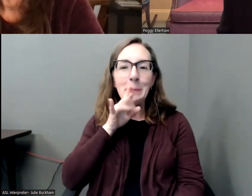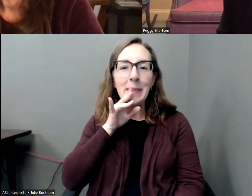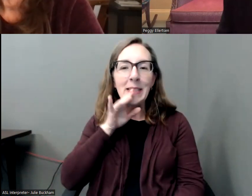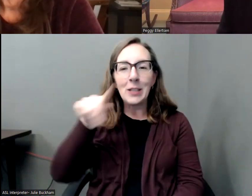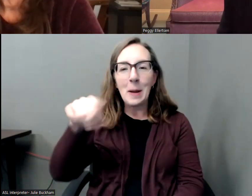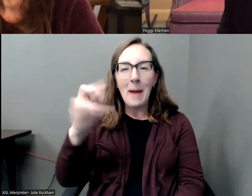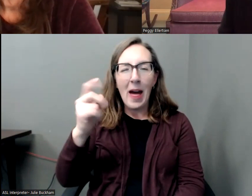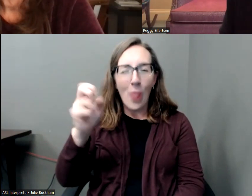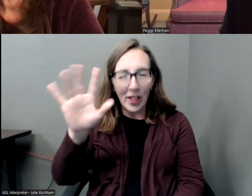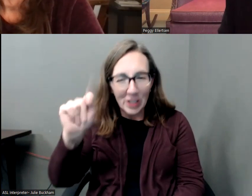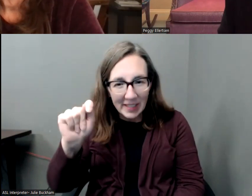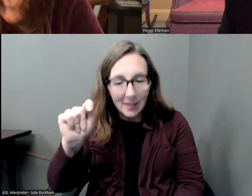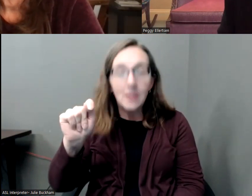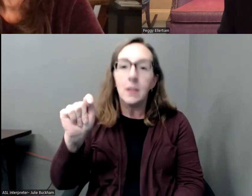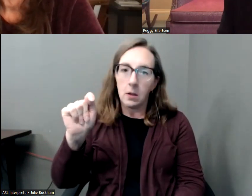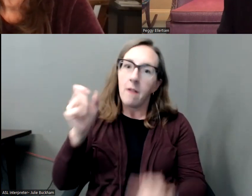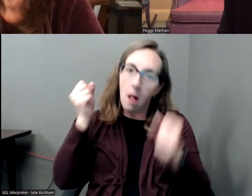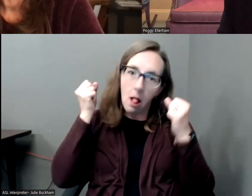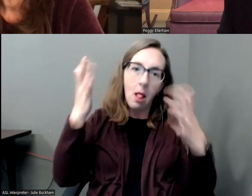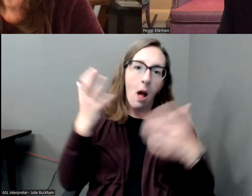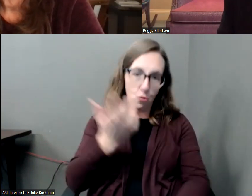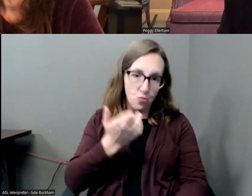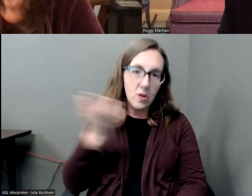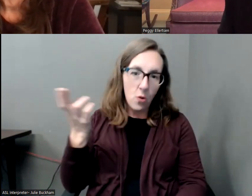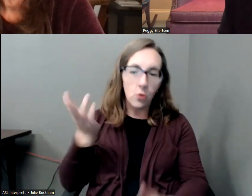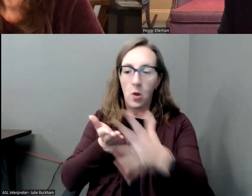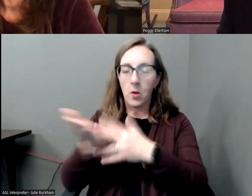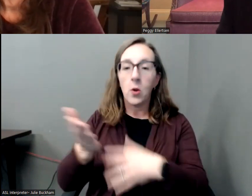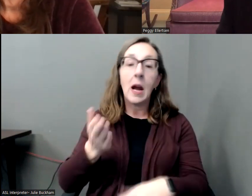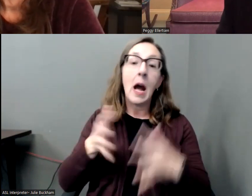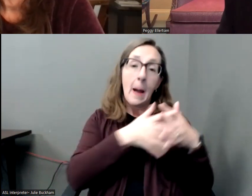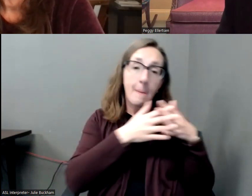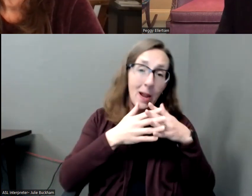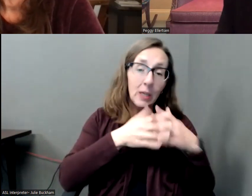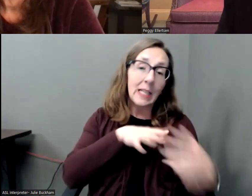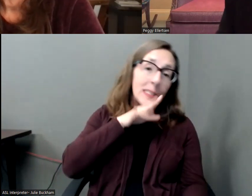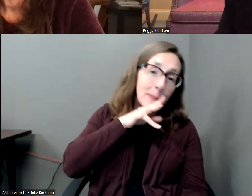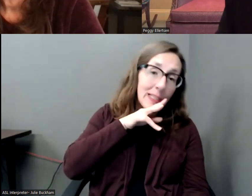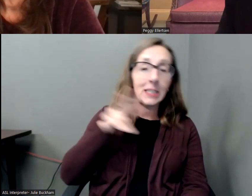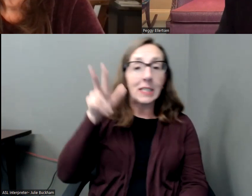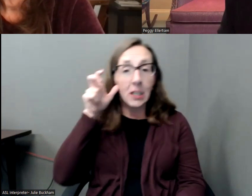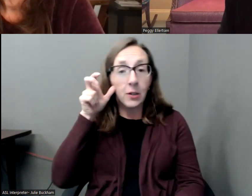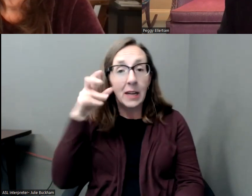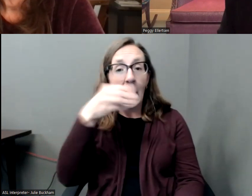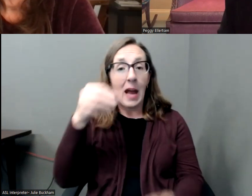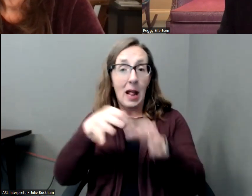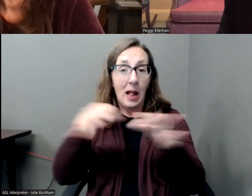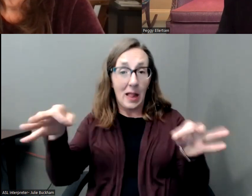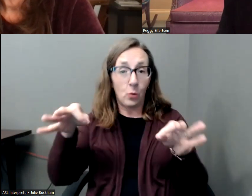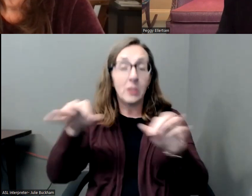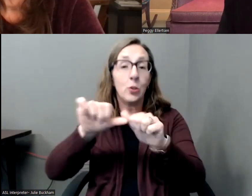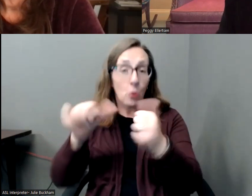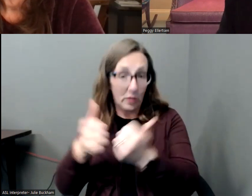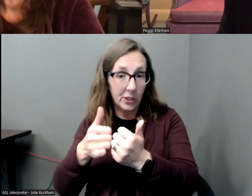have access to a lot of resources through the American Speech, Hearing, and Language Association. There are special interest groups